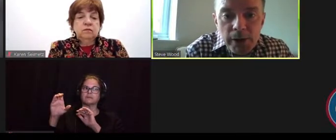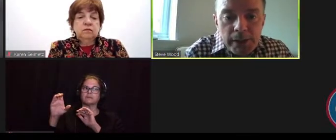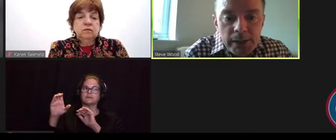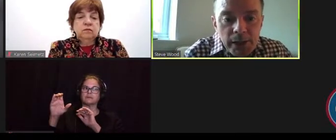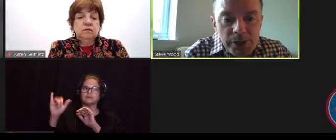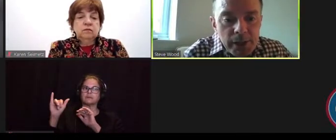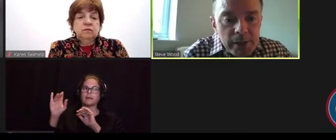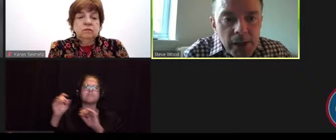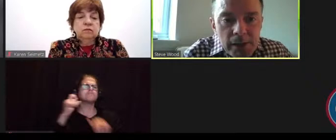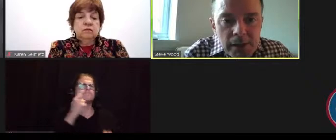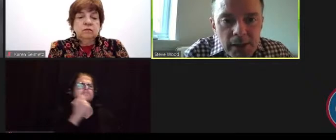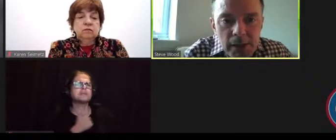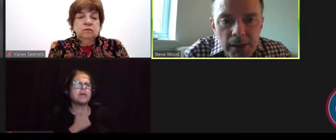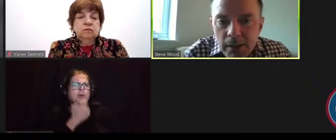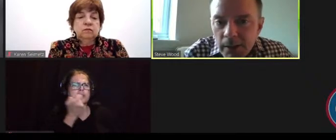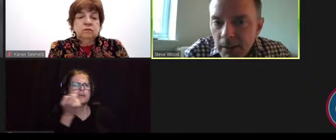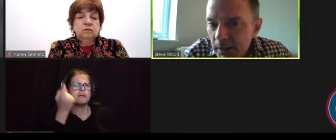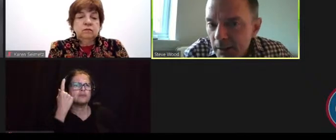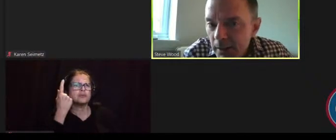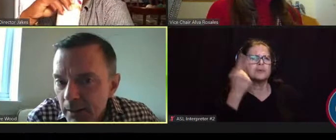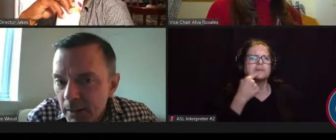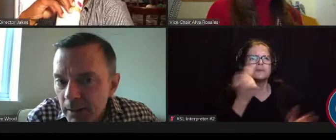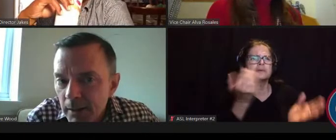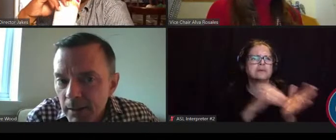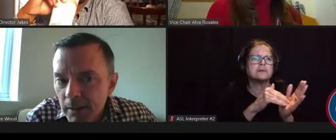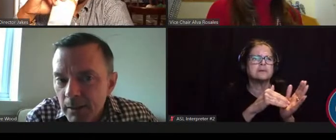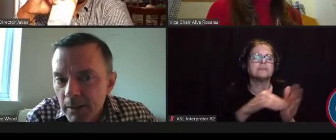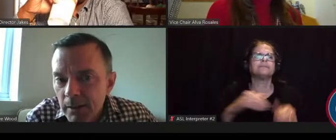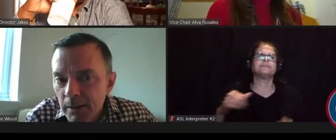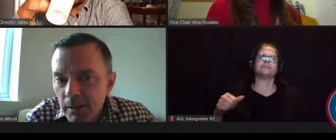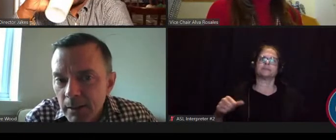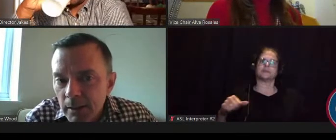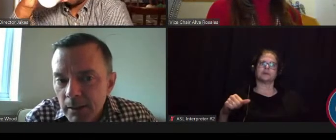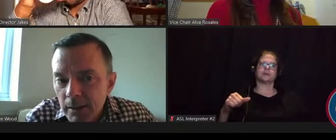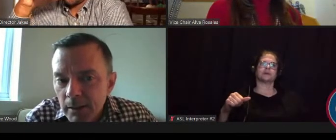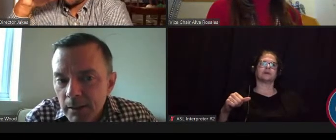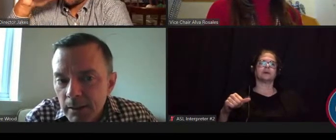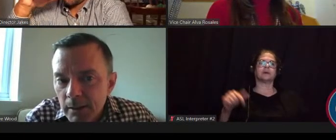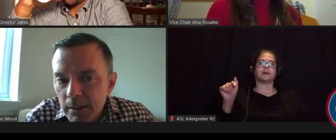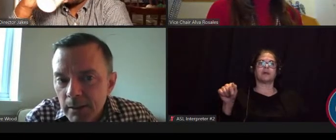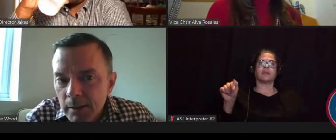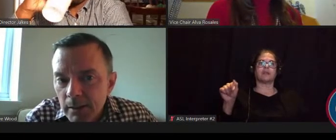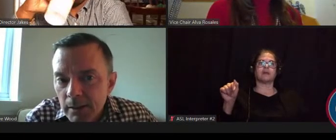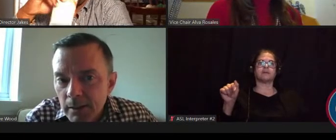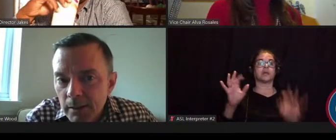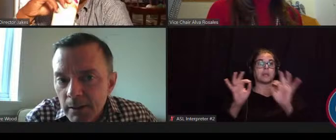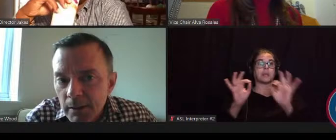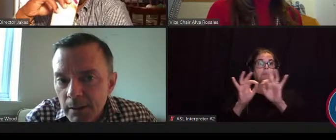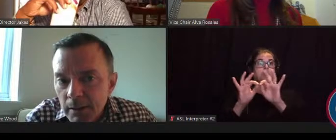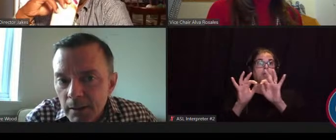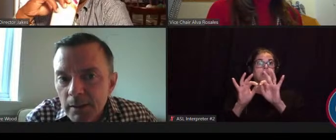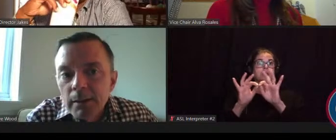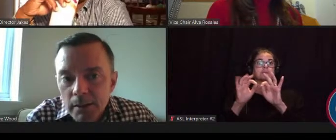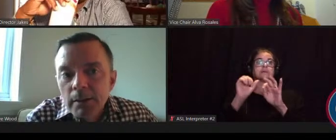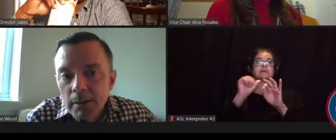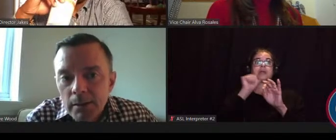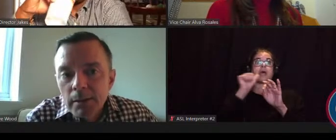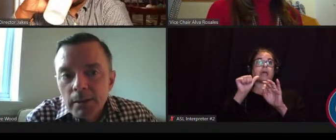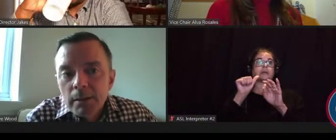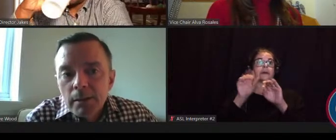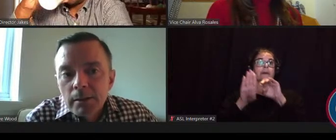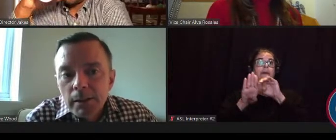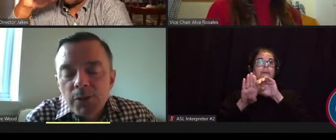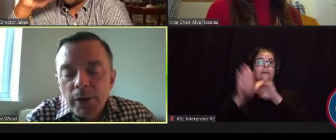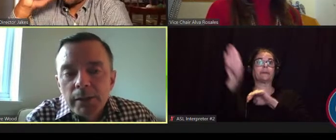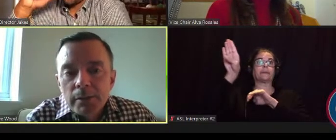I'm sorry, I didn't catch the end of that. That in this one, okay, the prices didn't go as high as